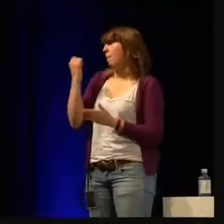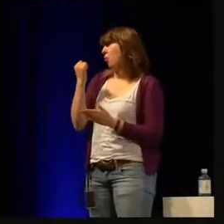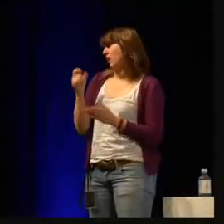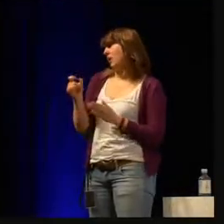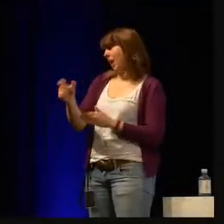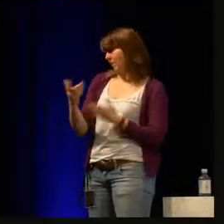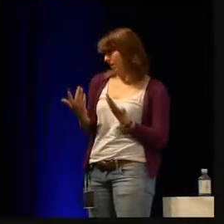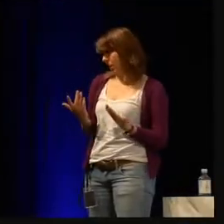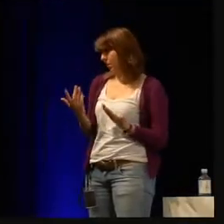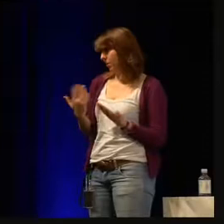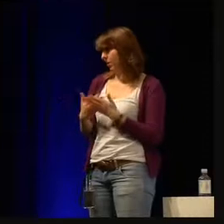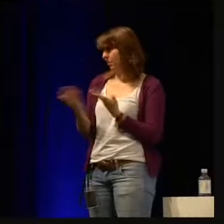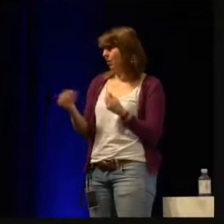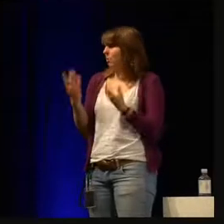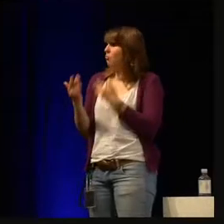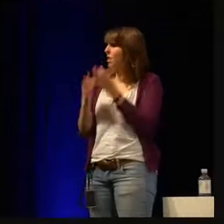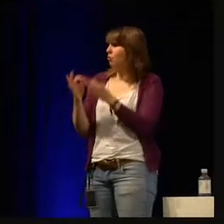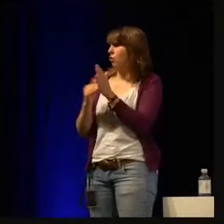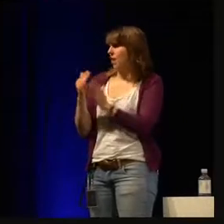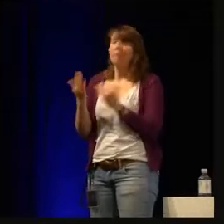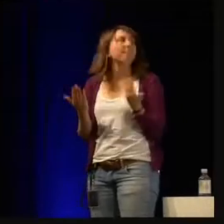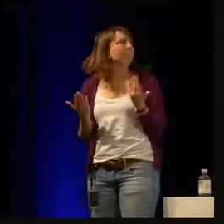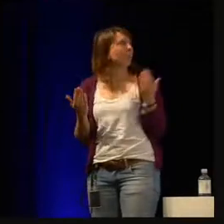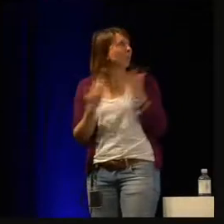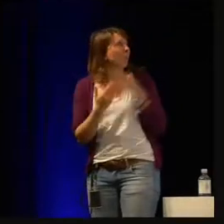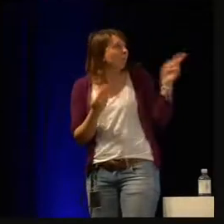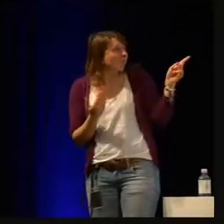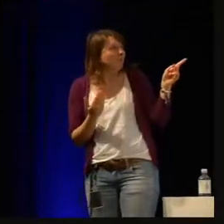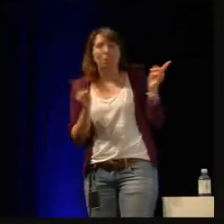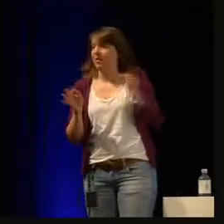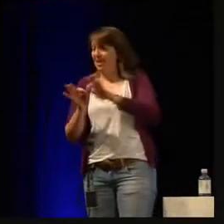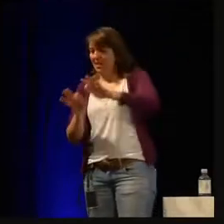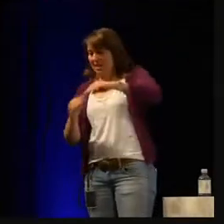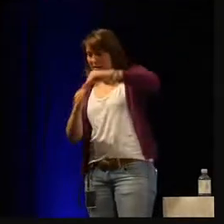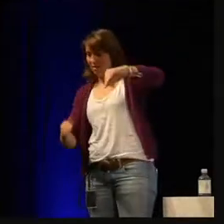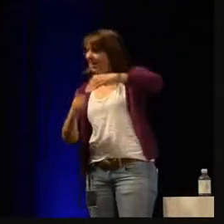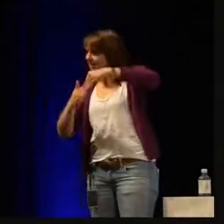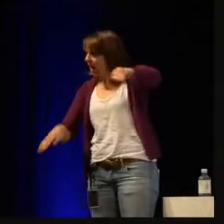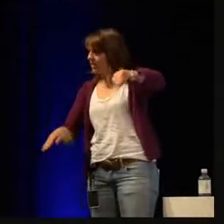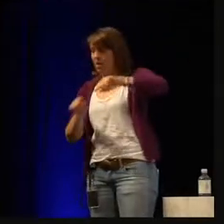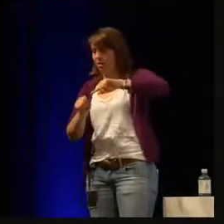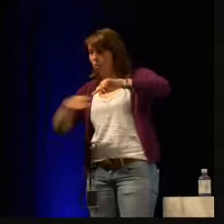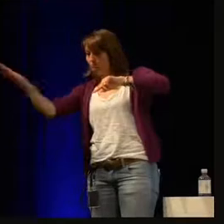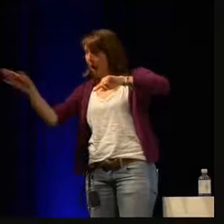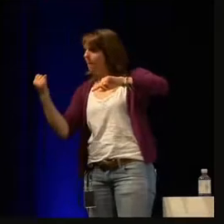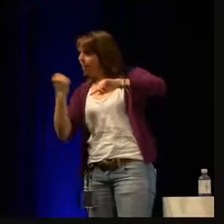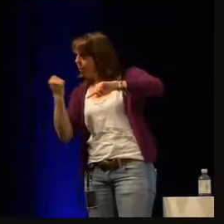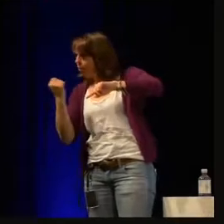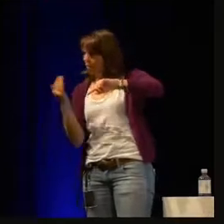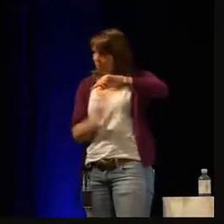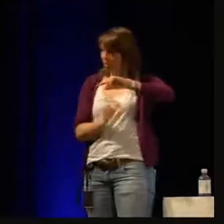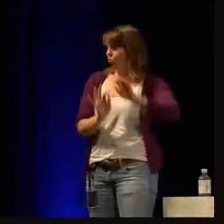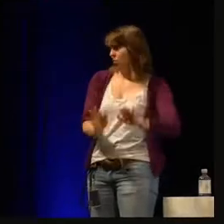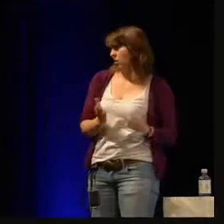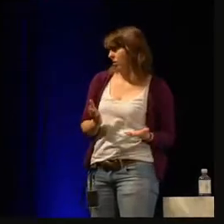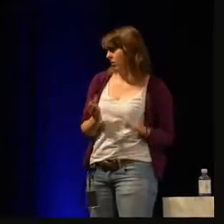separation, indicated here in blue and red. So mathematically, you can basically draw a line through